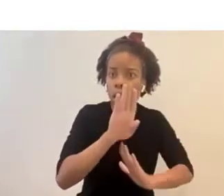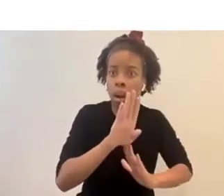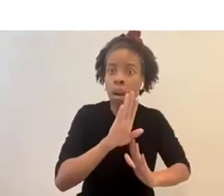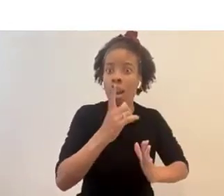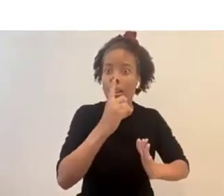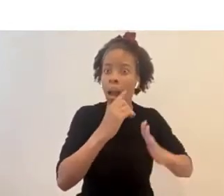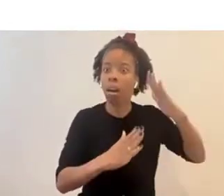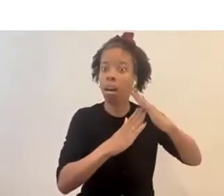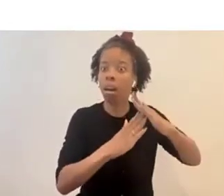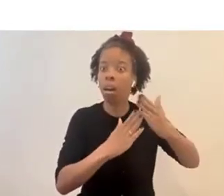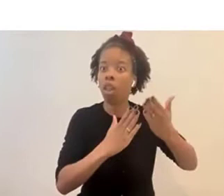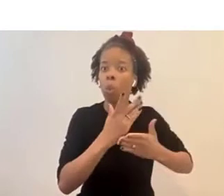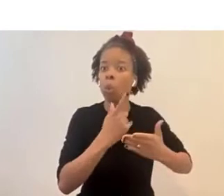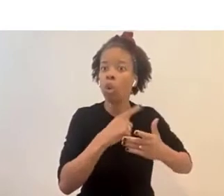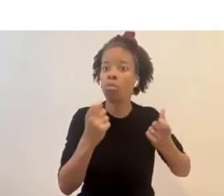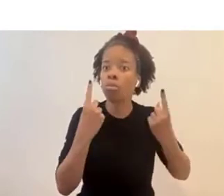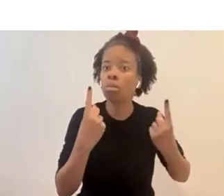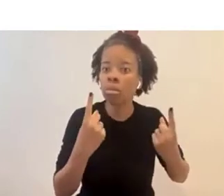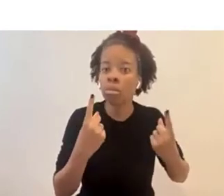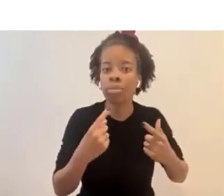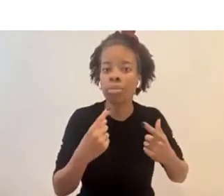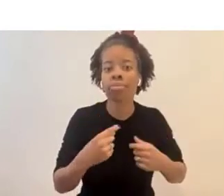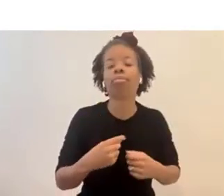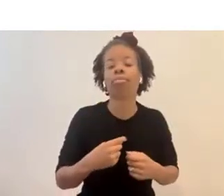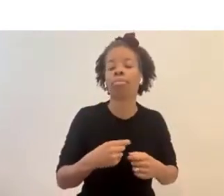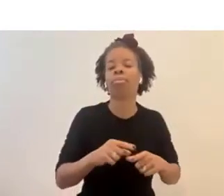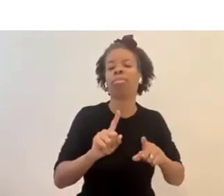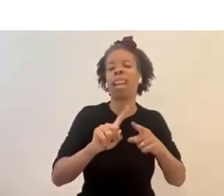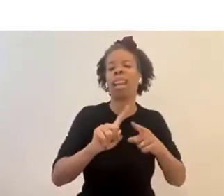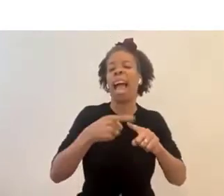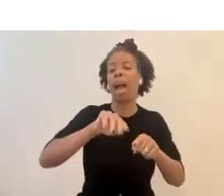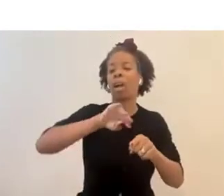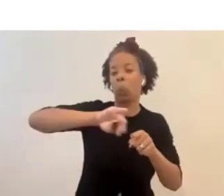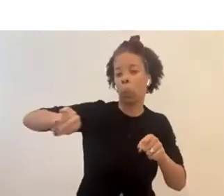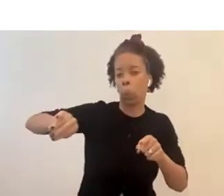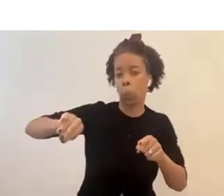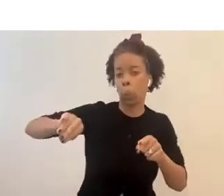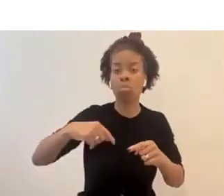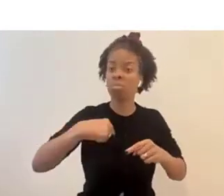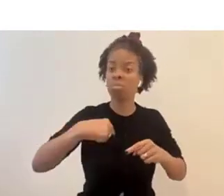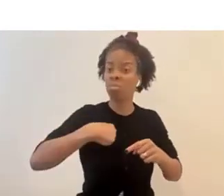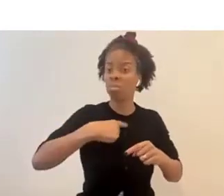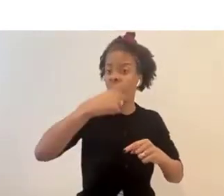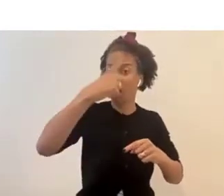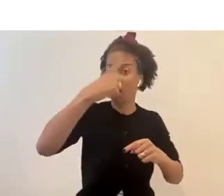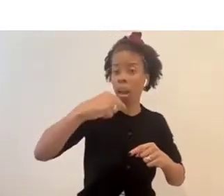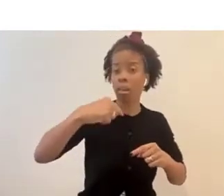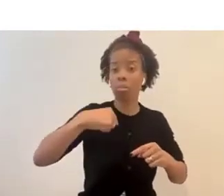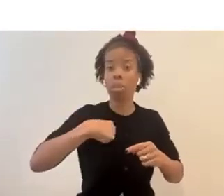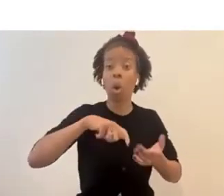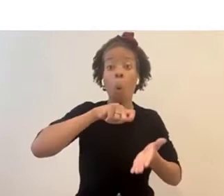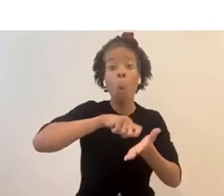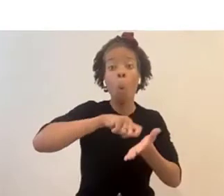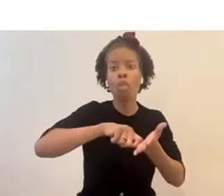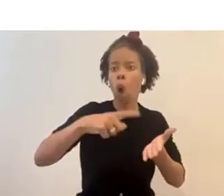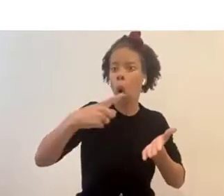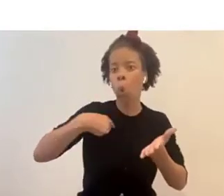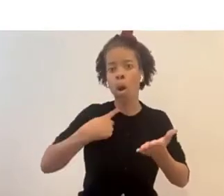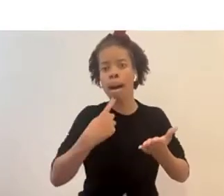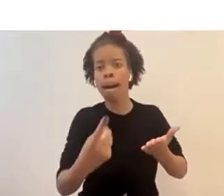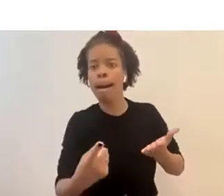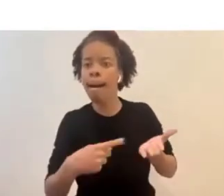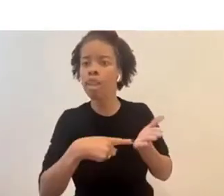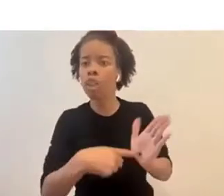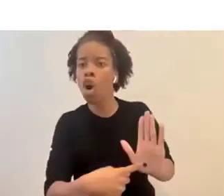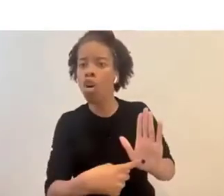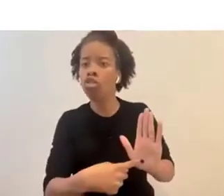exclusion, this sense that our storytelling can be quite exclusive in relation to authorship and who gets to tell stories and who